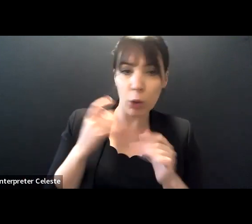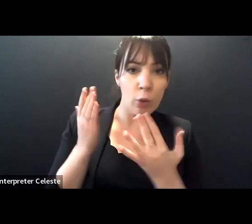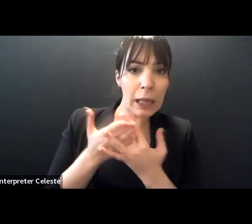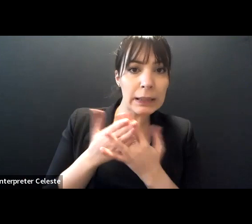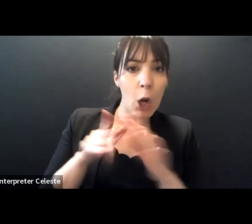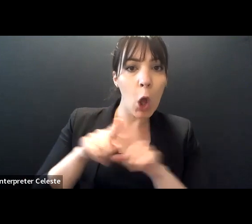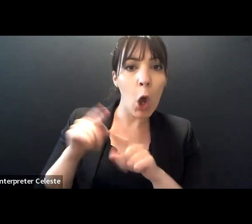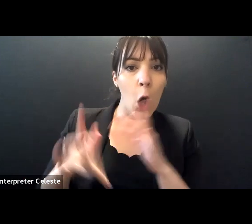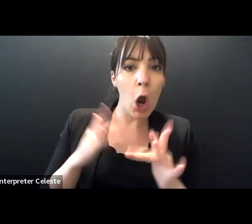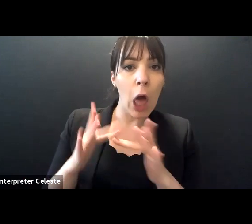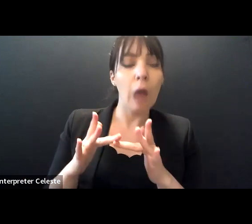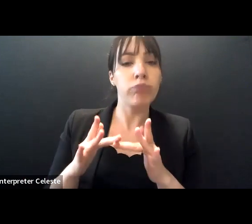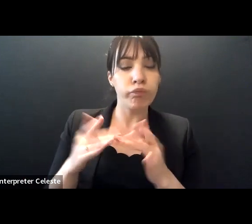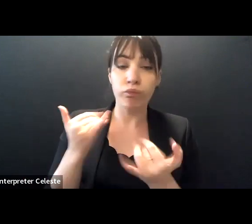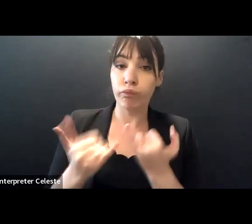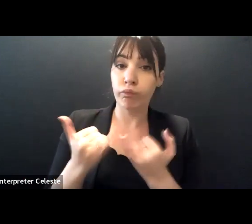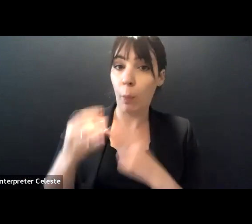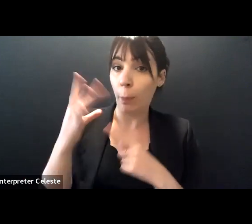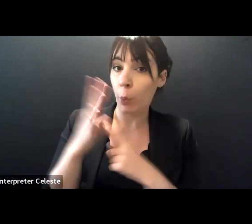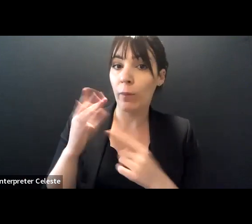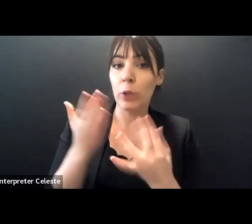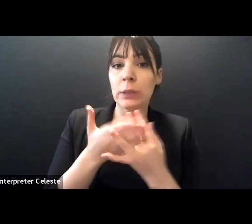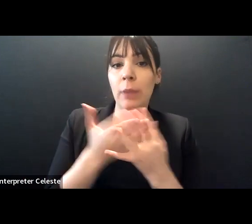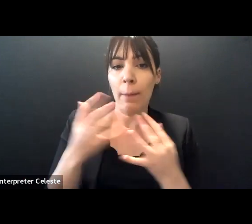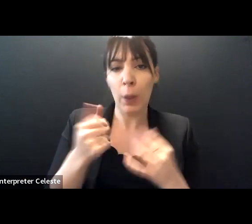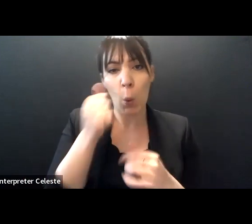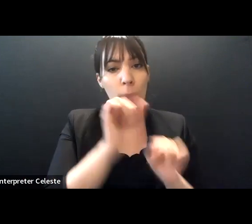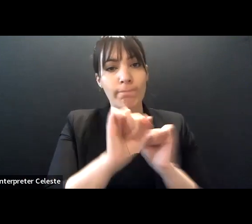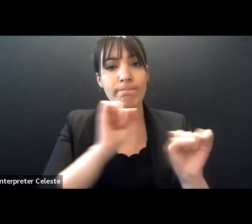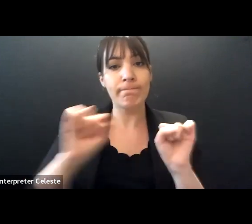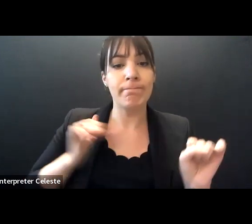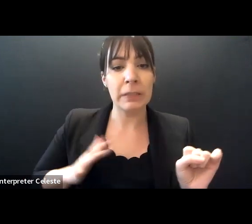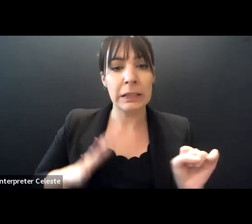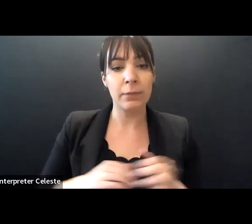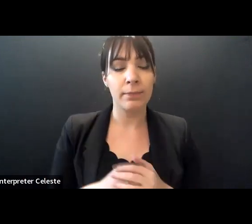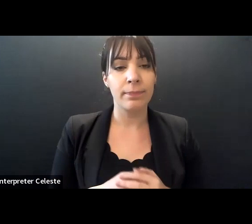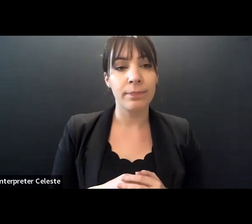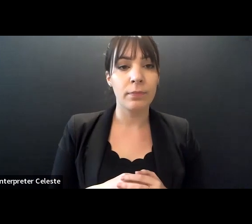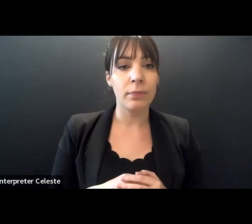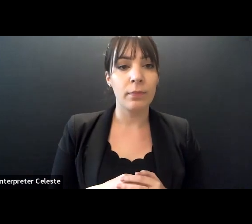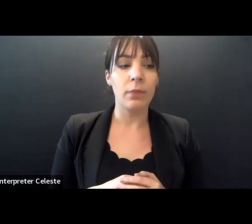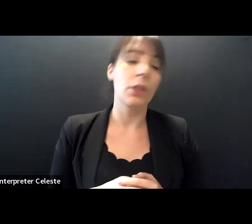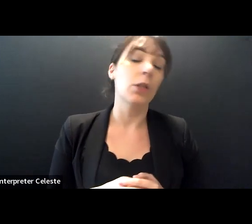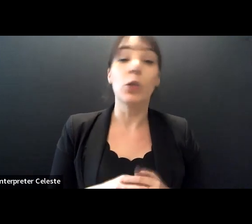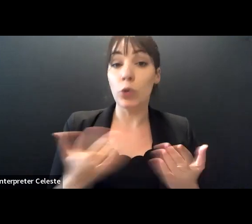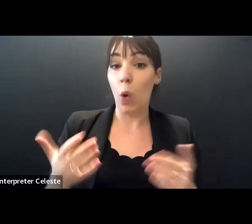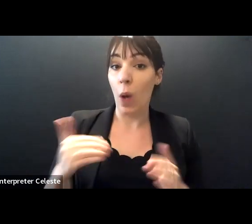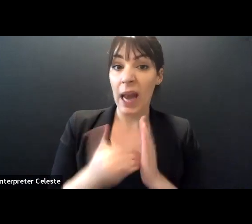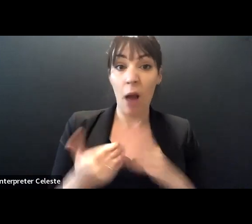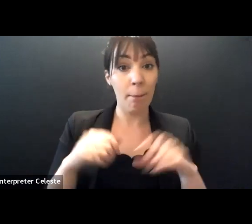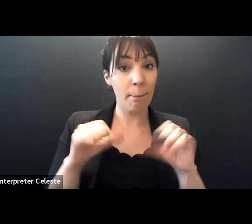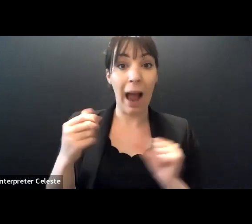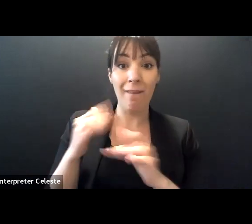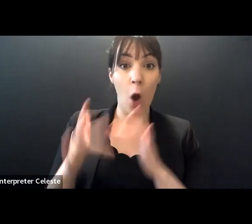And that's the important discussion that we need to have. How do we make sure that we don't lose the traction that we've gained in the last